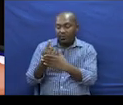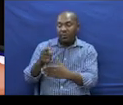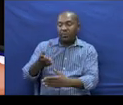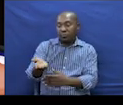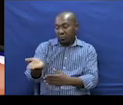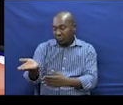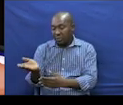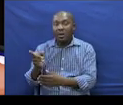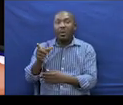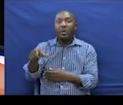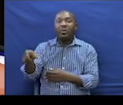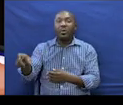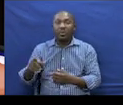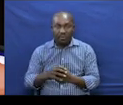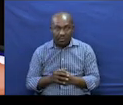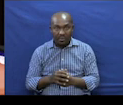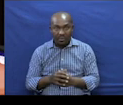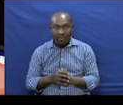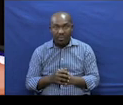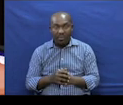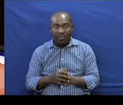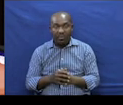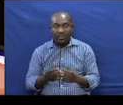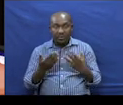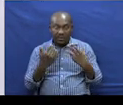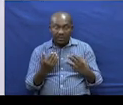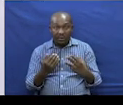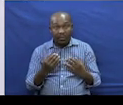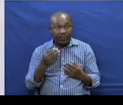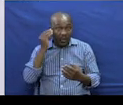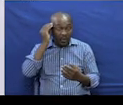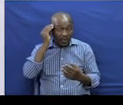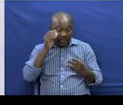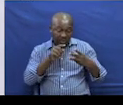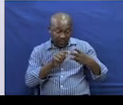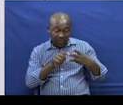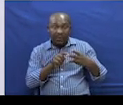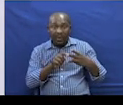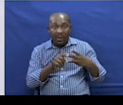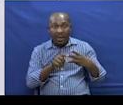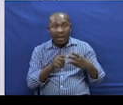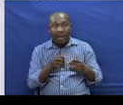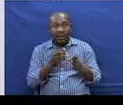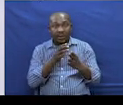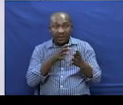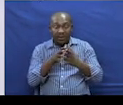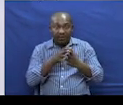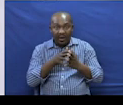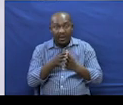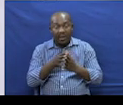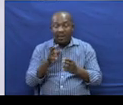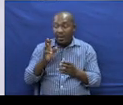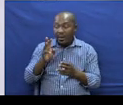But talking of the concept for the people, Abraham Lincoln was referring to the situation whereby the